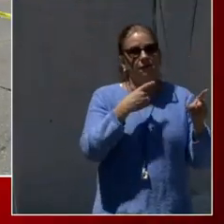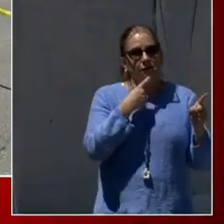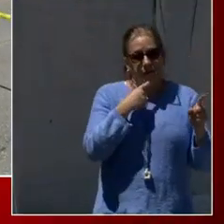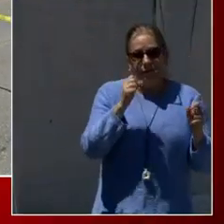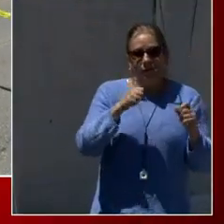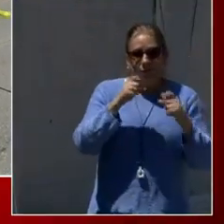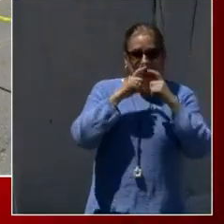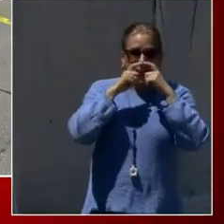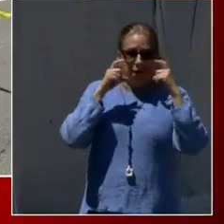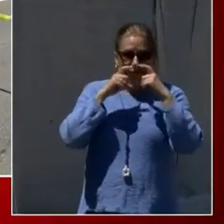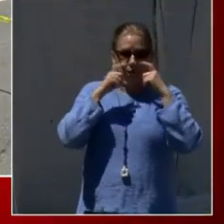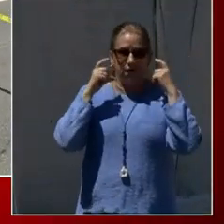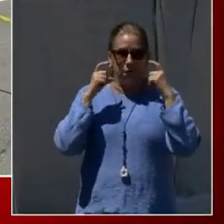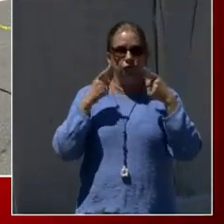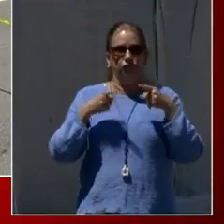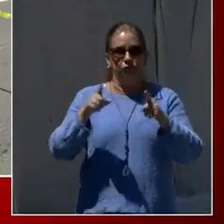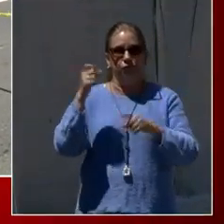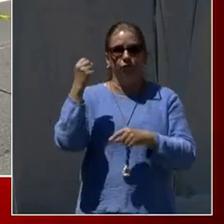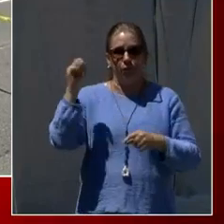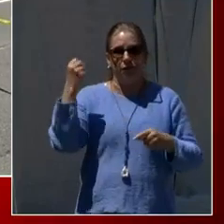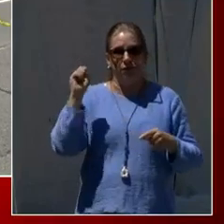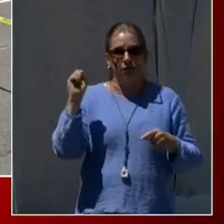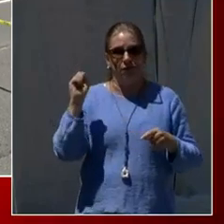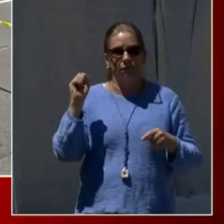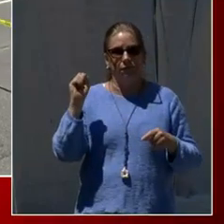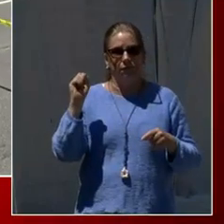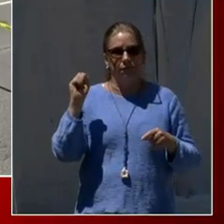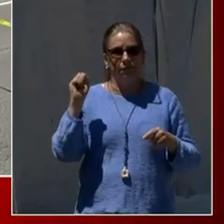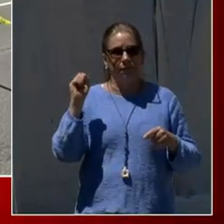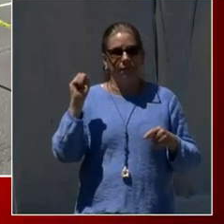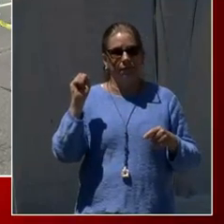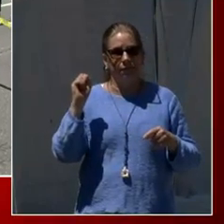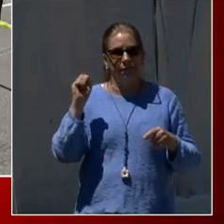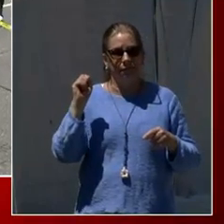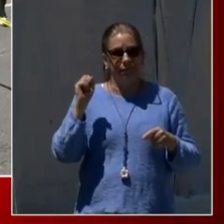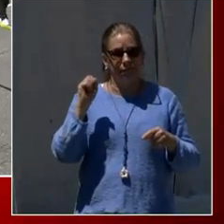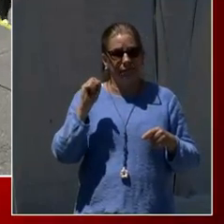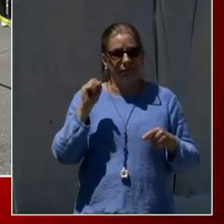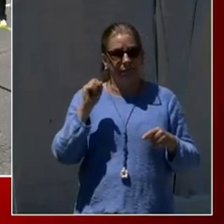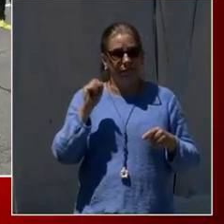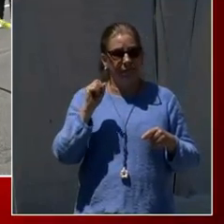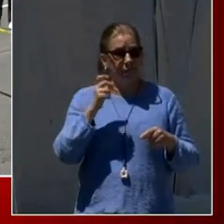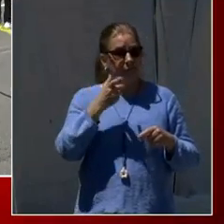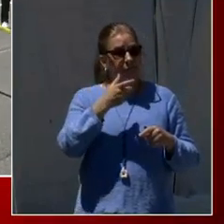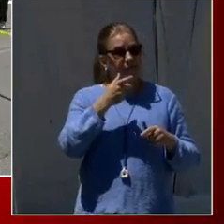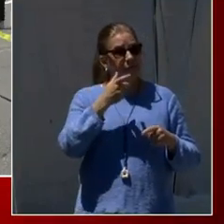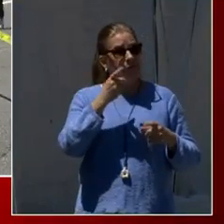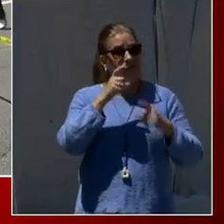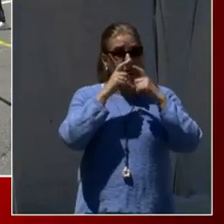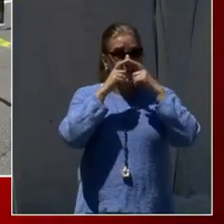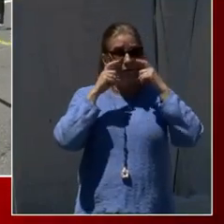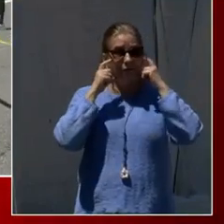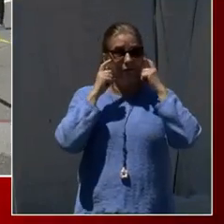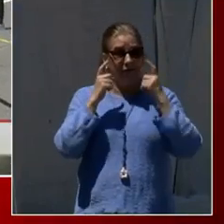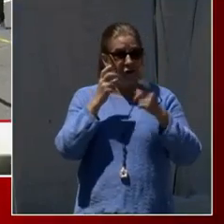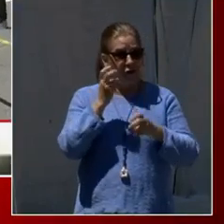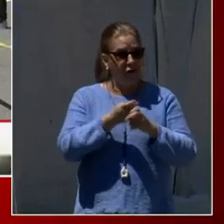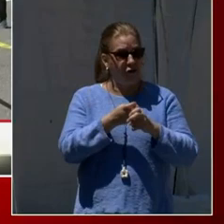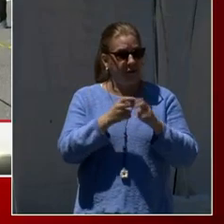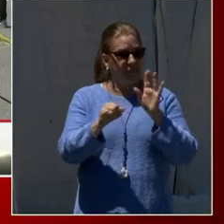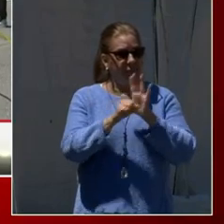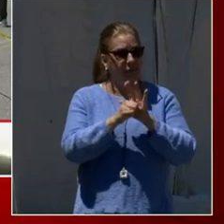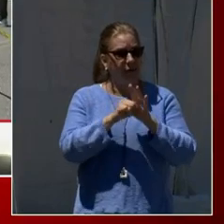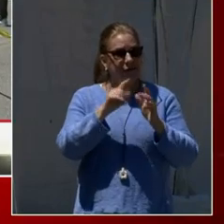a problem is that going to be to identify some of these bad actors? It will prevent some problems, but